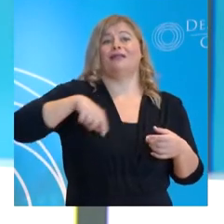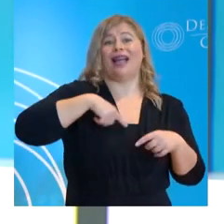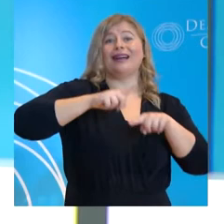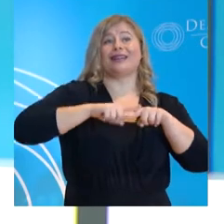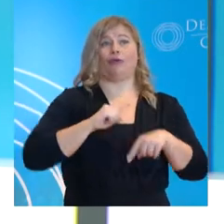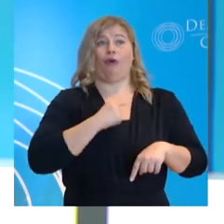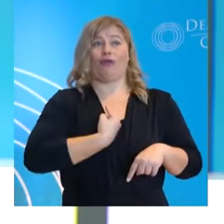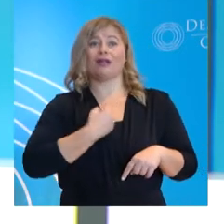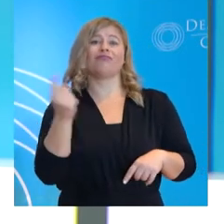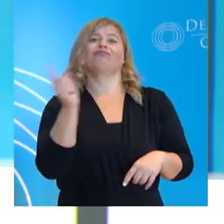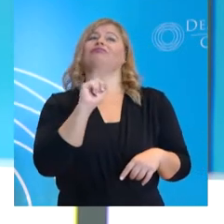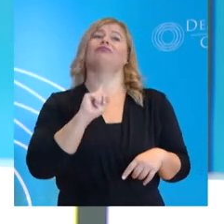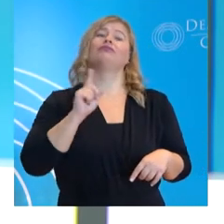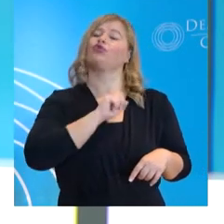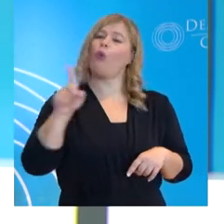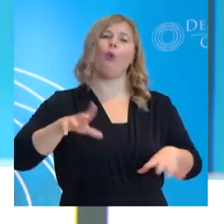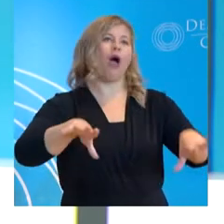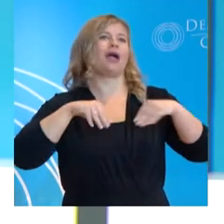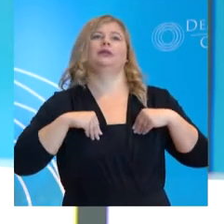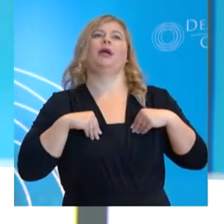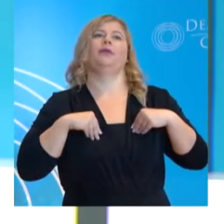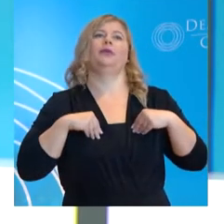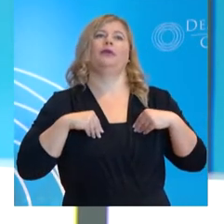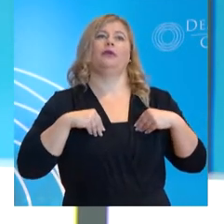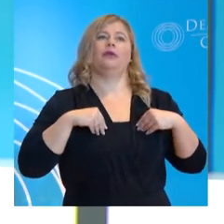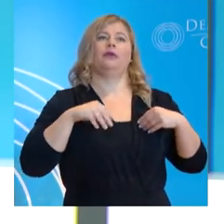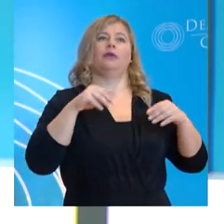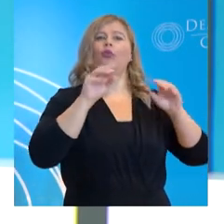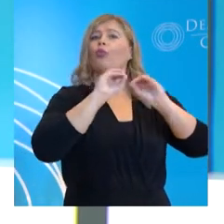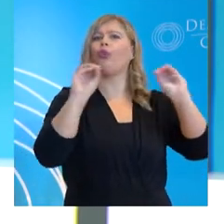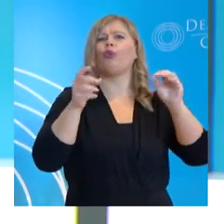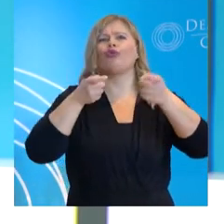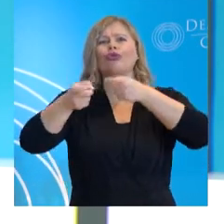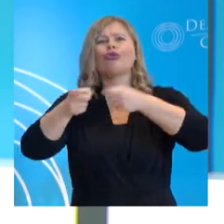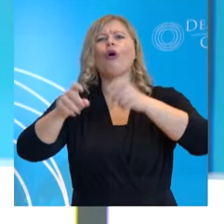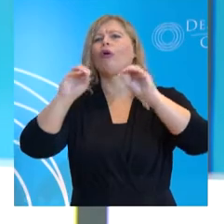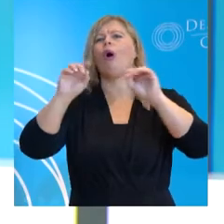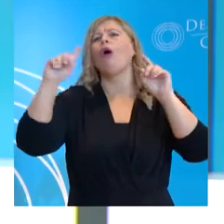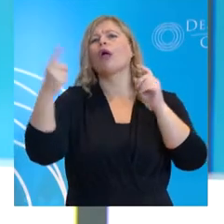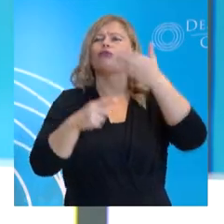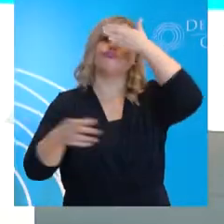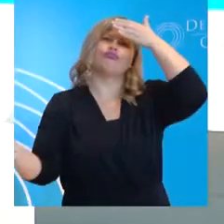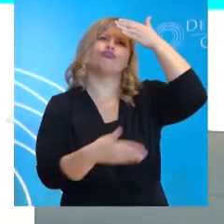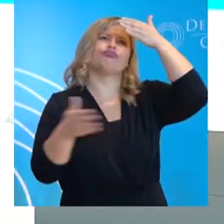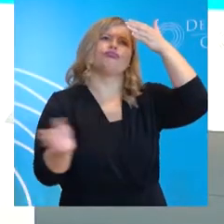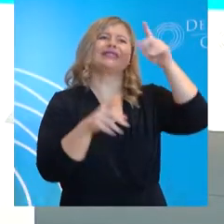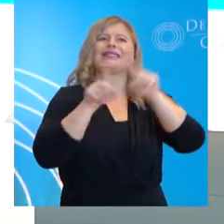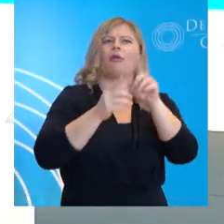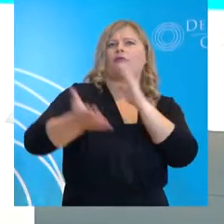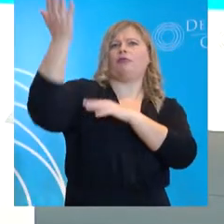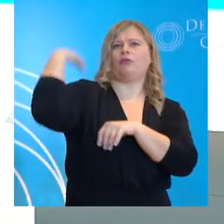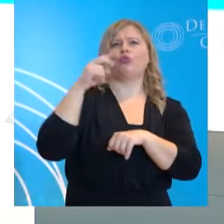uncontrolled migratory waves that we had to deal with in 2015. I have to say the